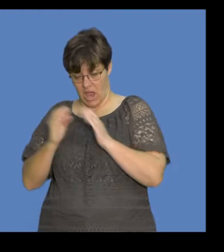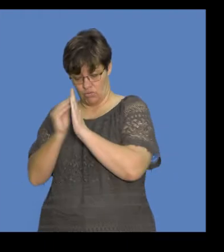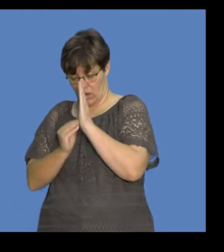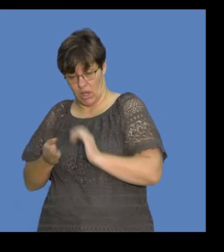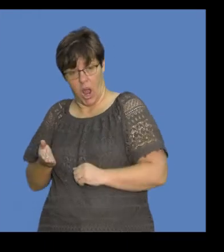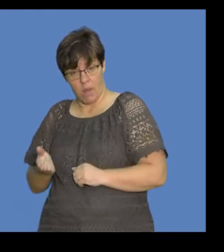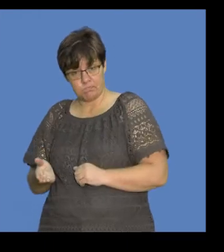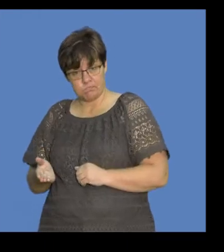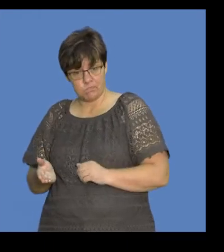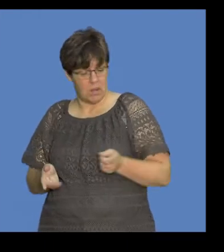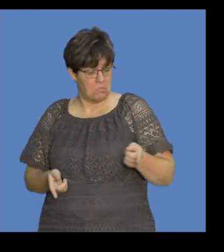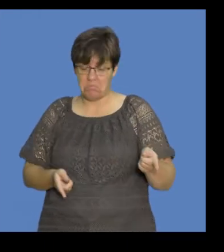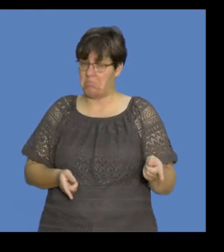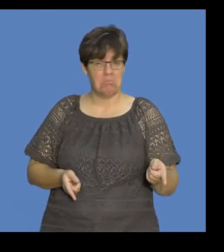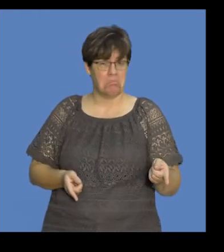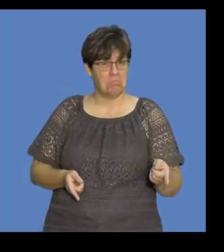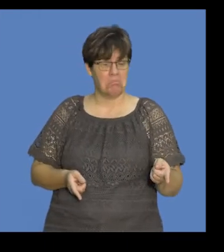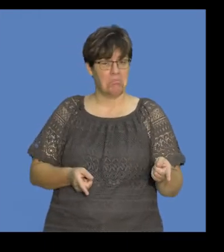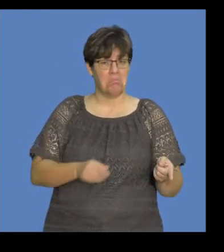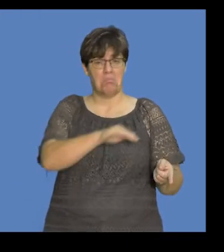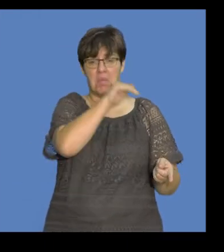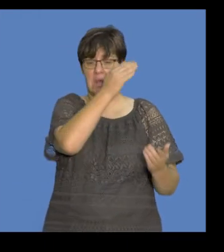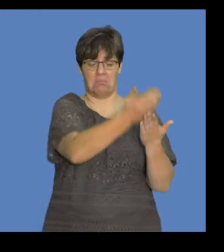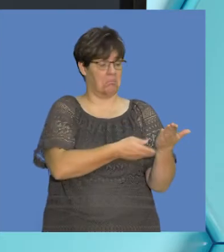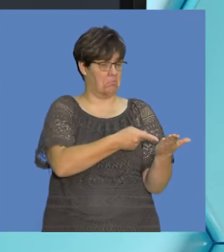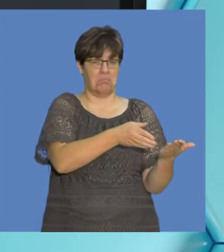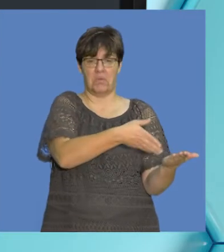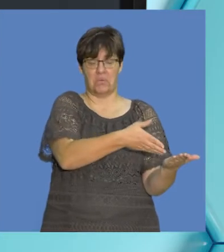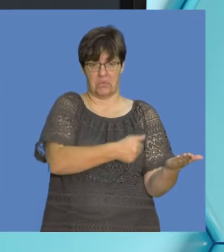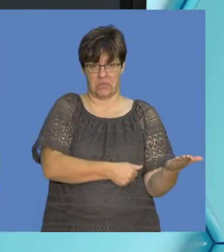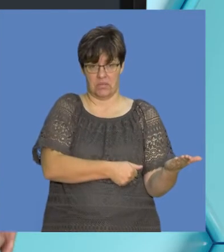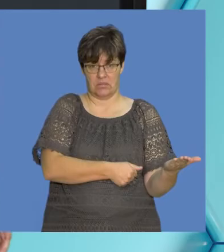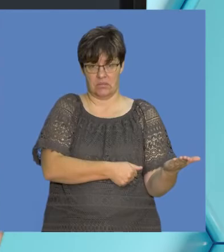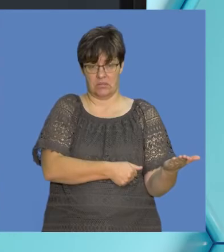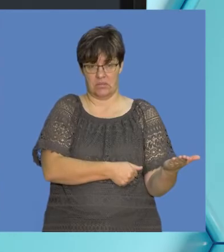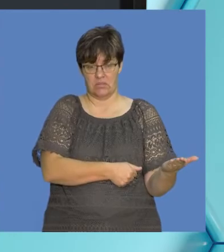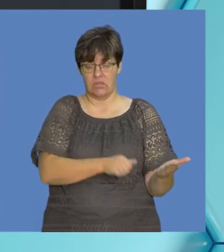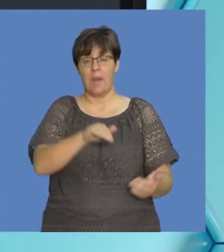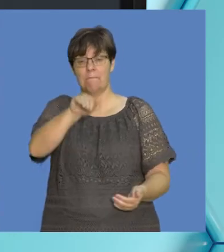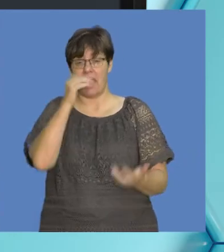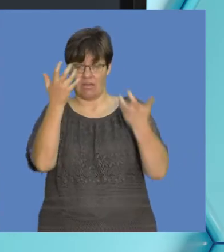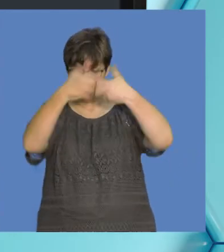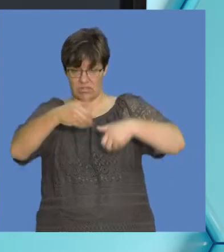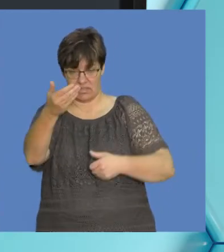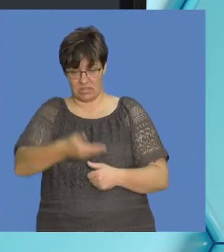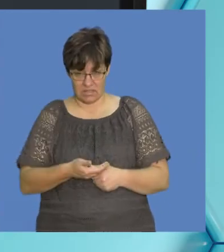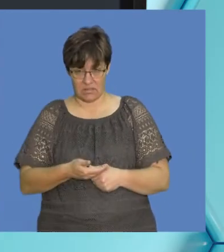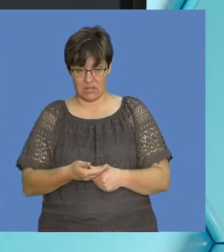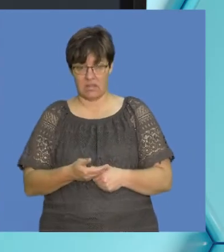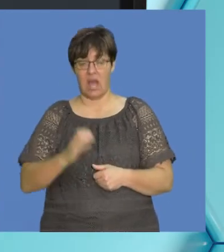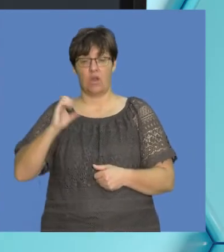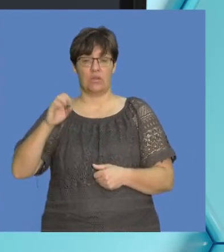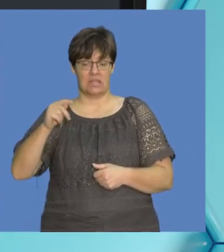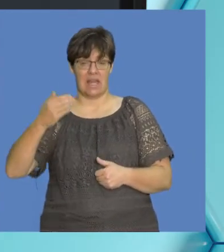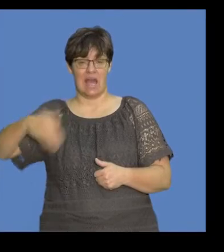records, but are not appearing in the records of the bank, would appear in my bank reconciliation statement as credit